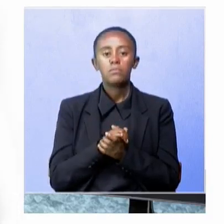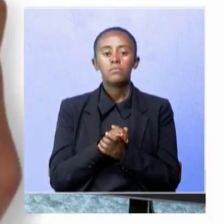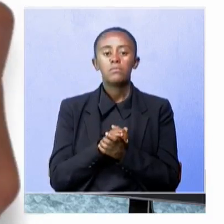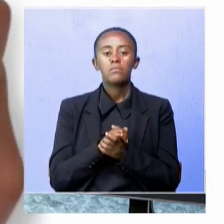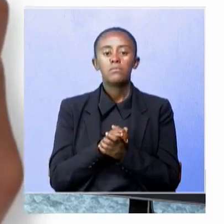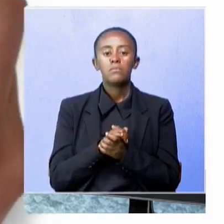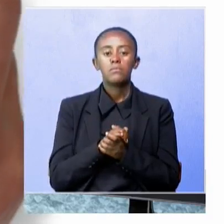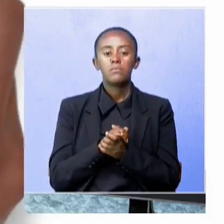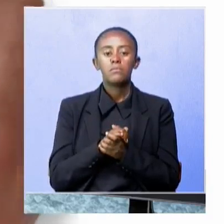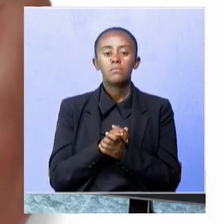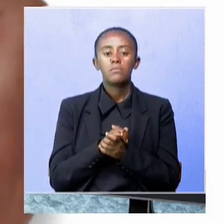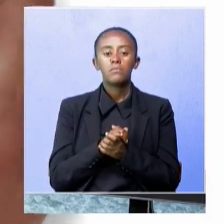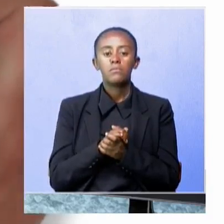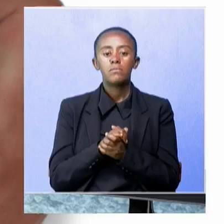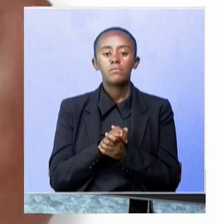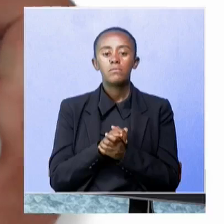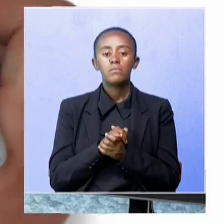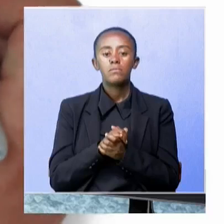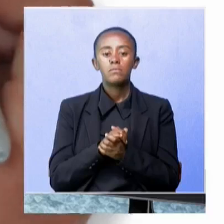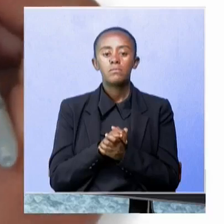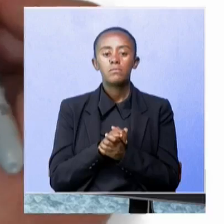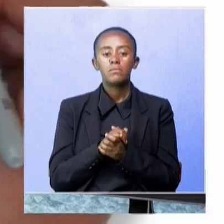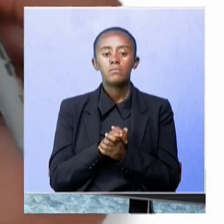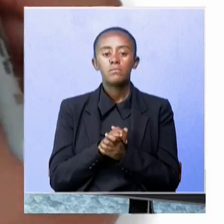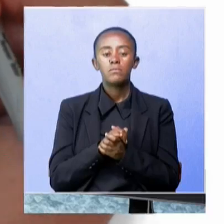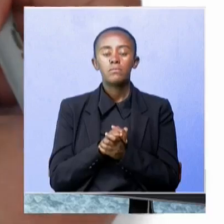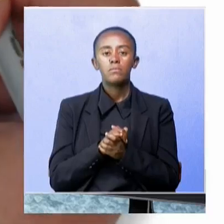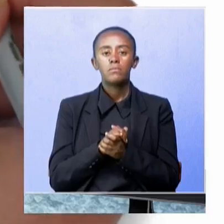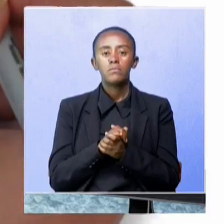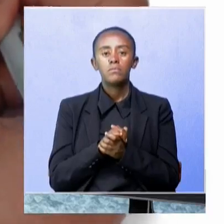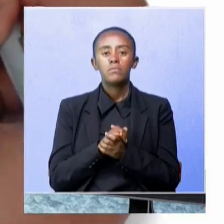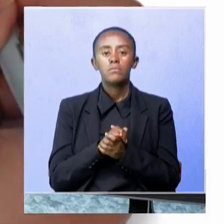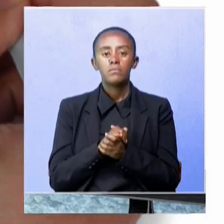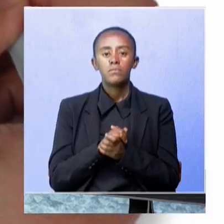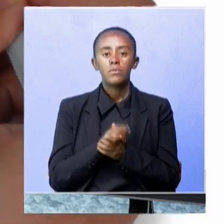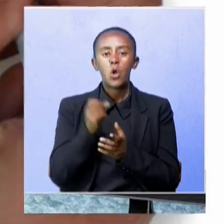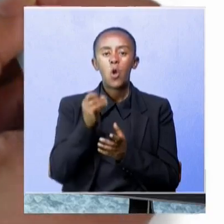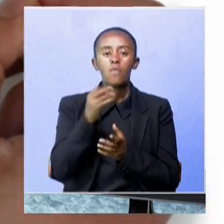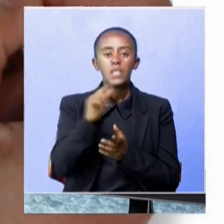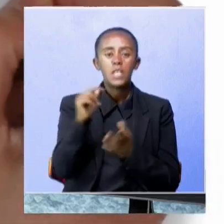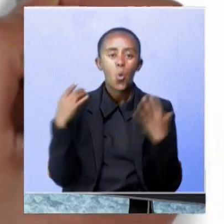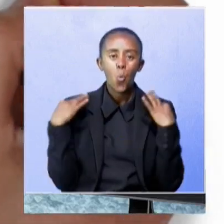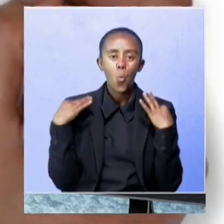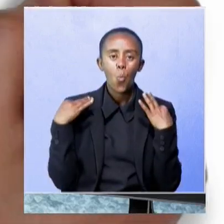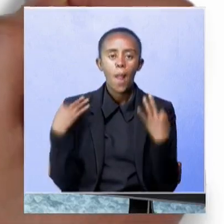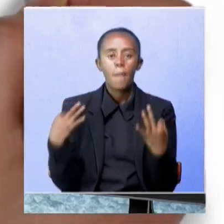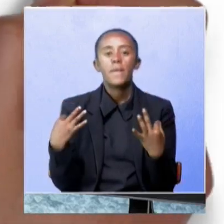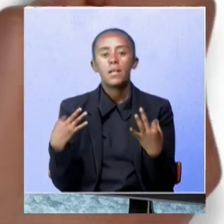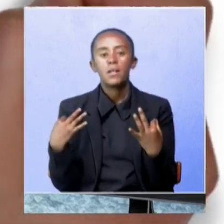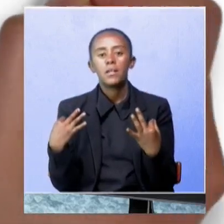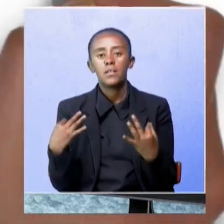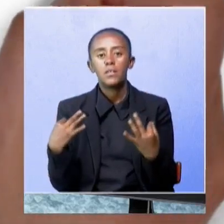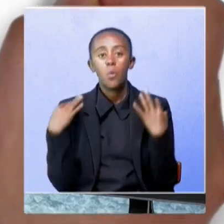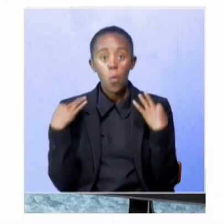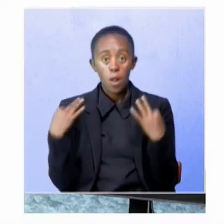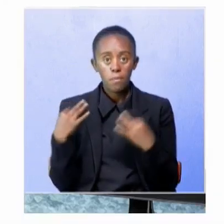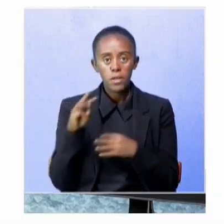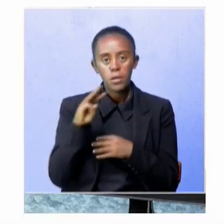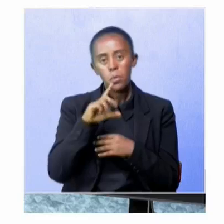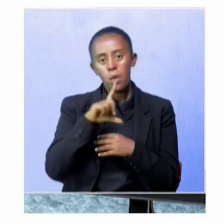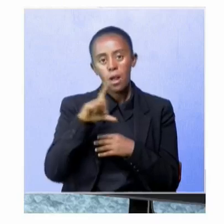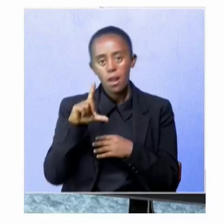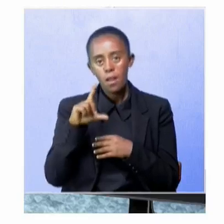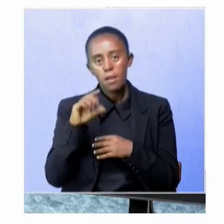of the well-being well-being of others.